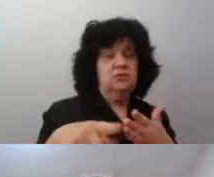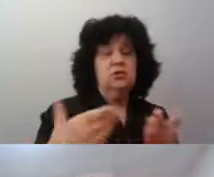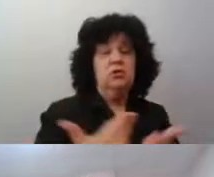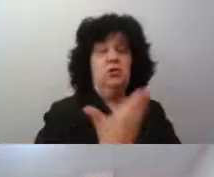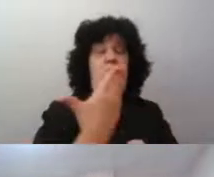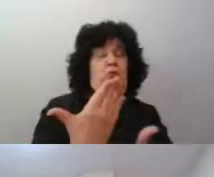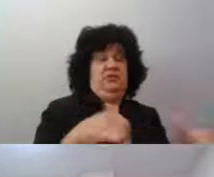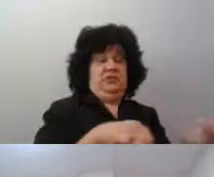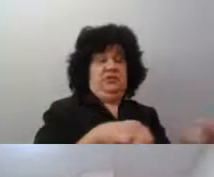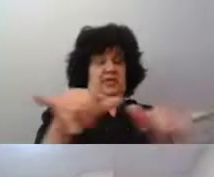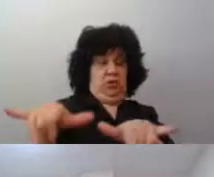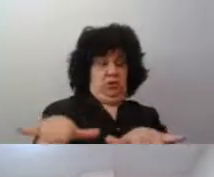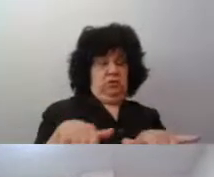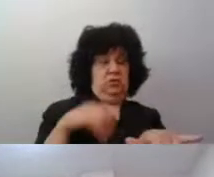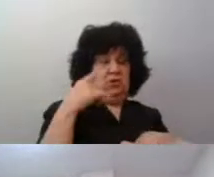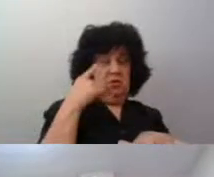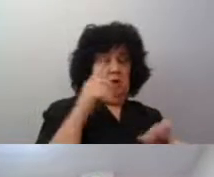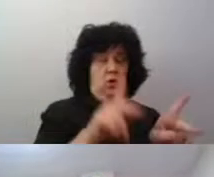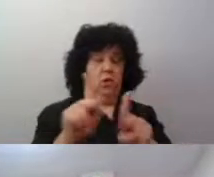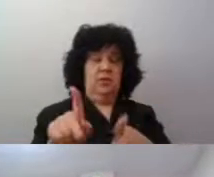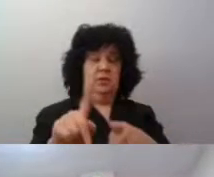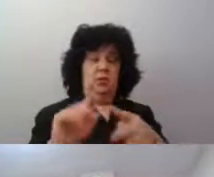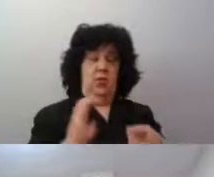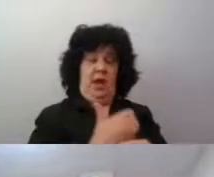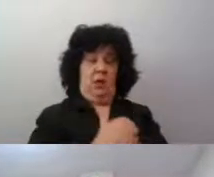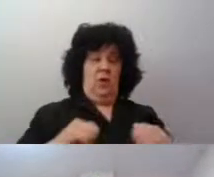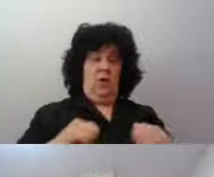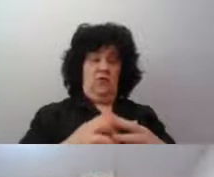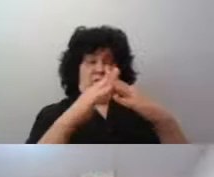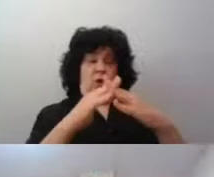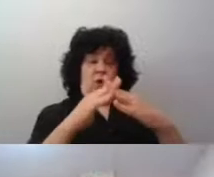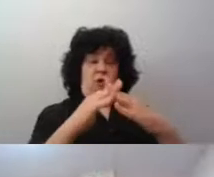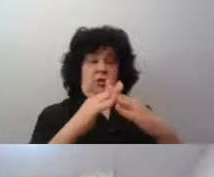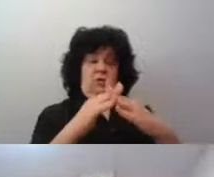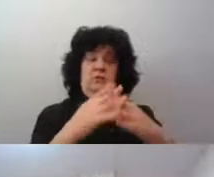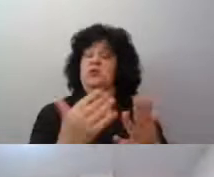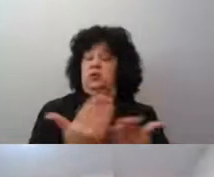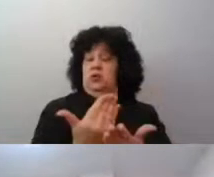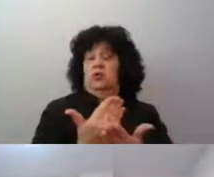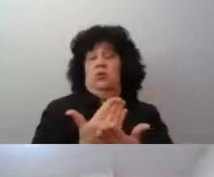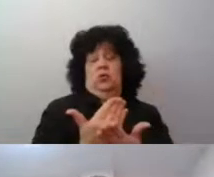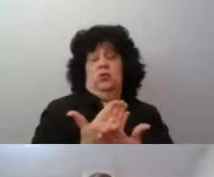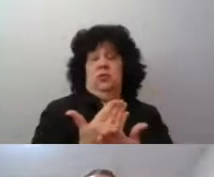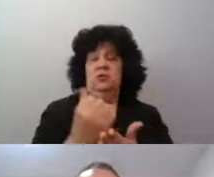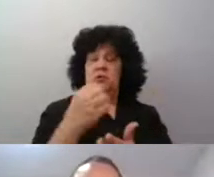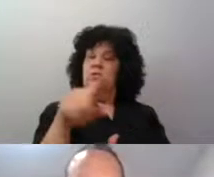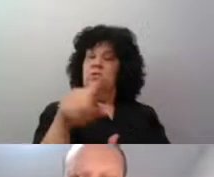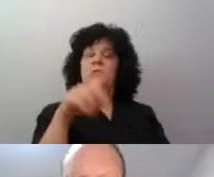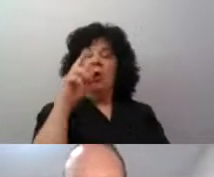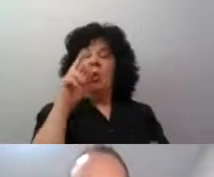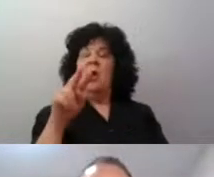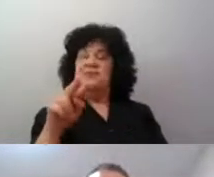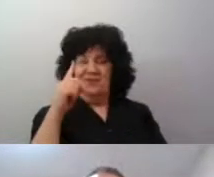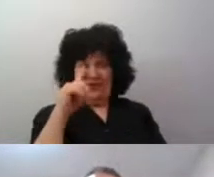to our framework that was released earlier this year. And so keep an eye out for that as well. But I think